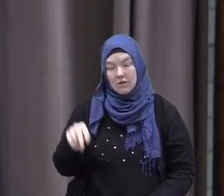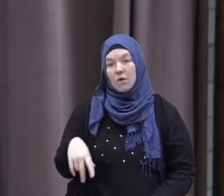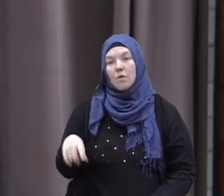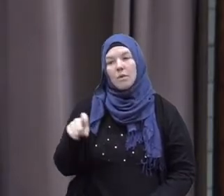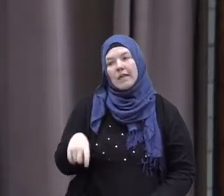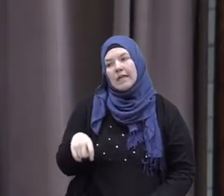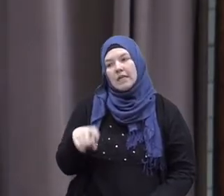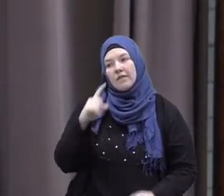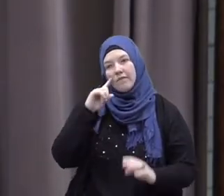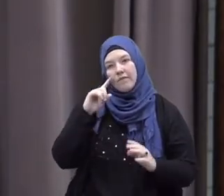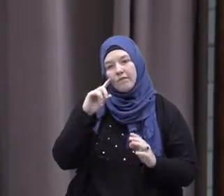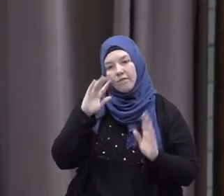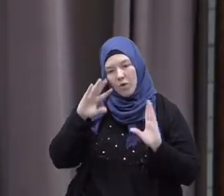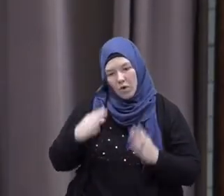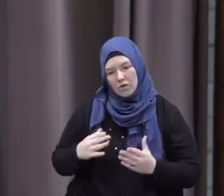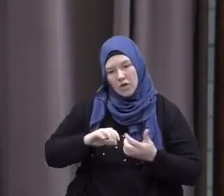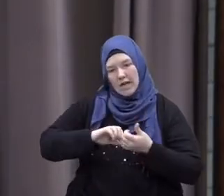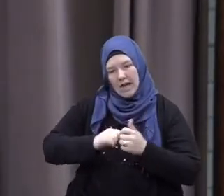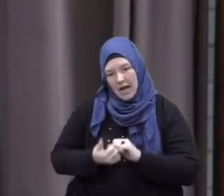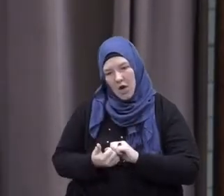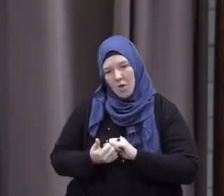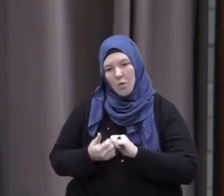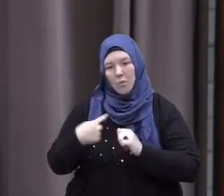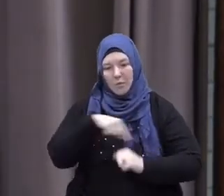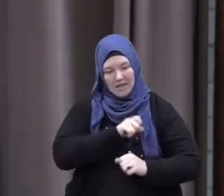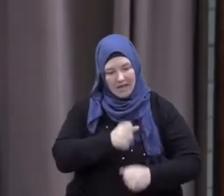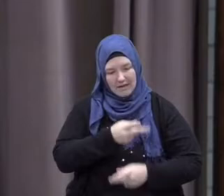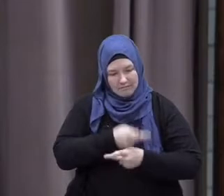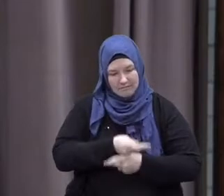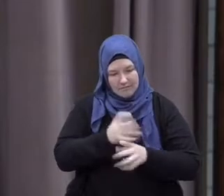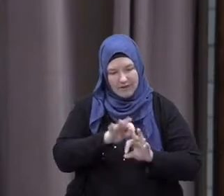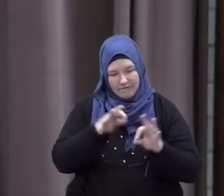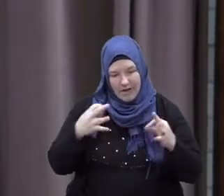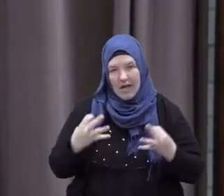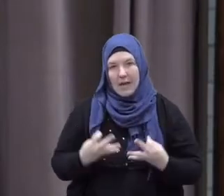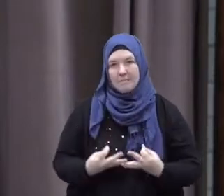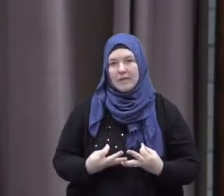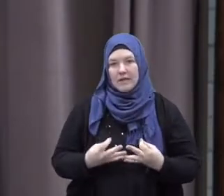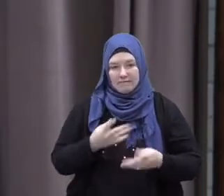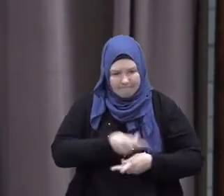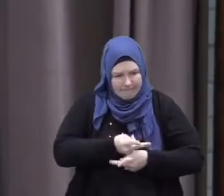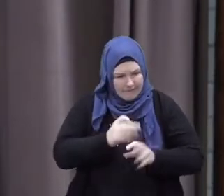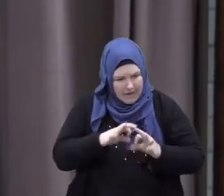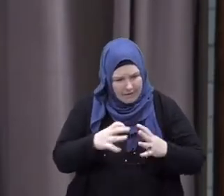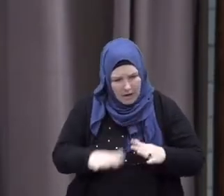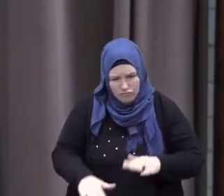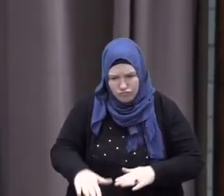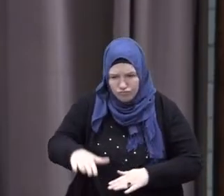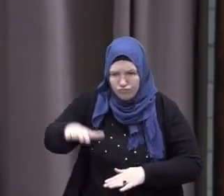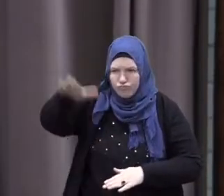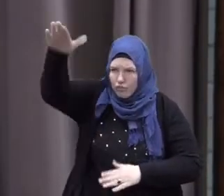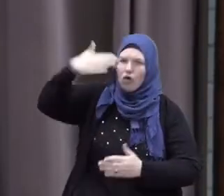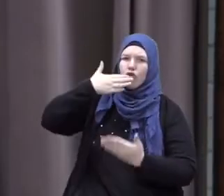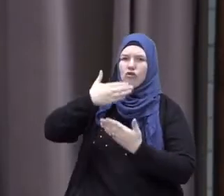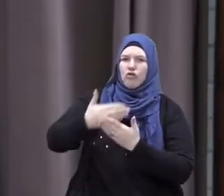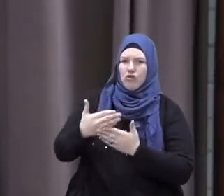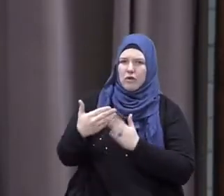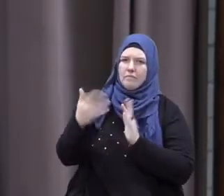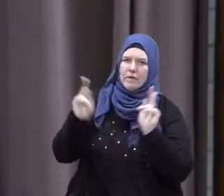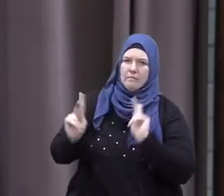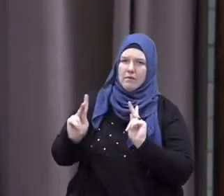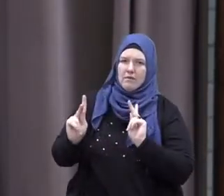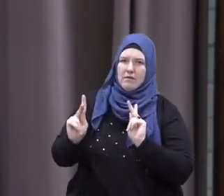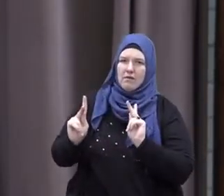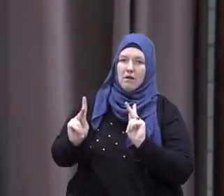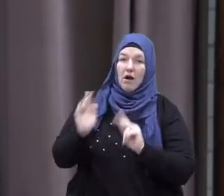on manufacturing Salah al-Din's and Umar ibn Abdul Aziz and Umar ibn al-Khattab and all